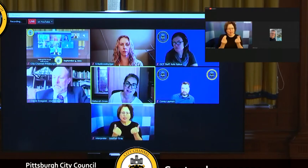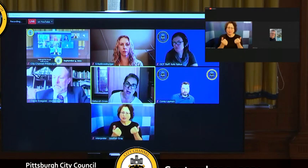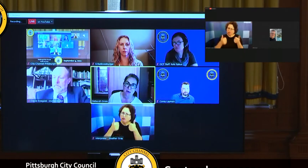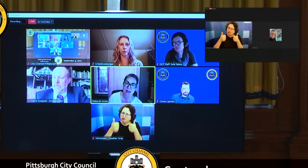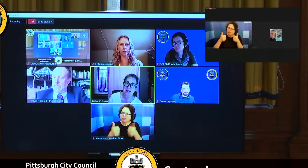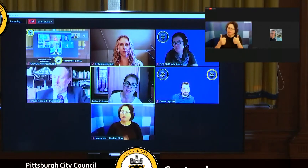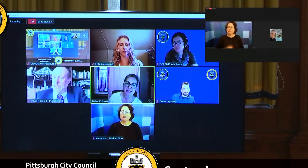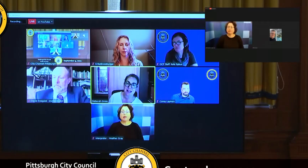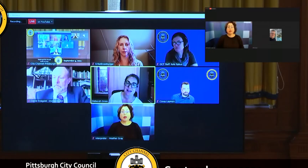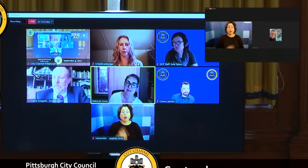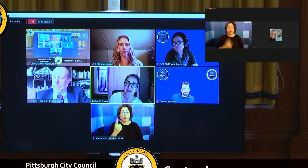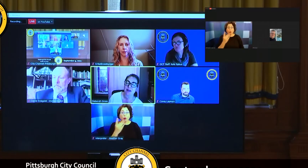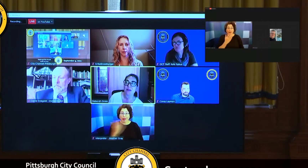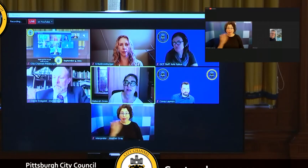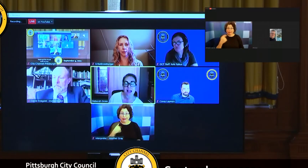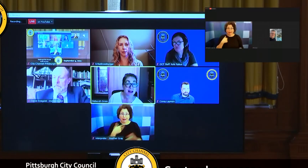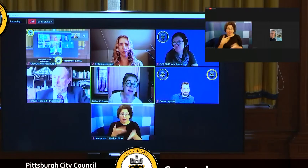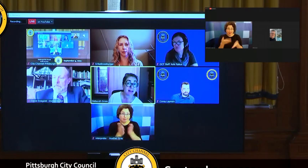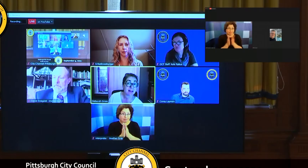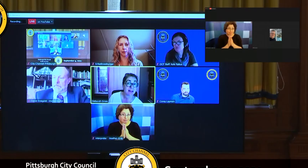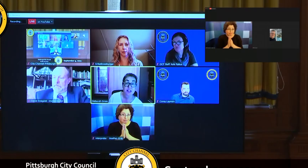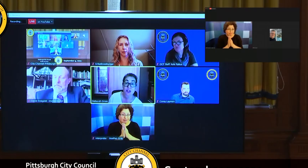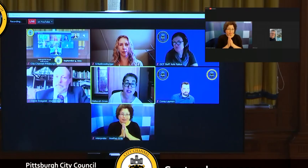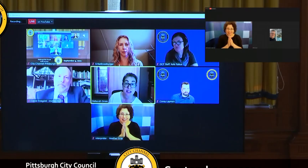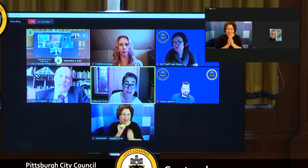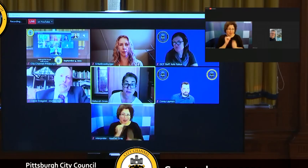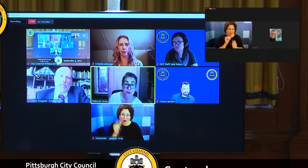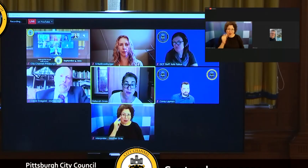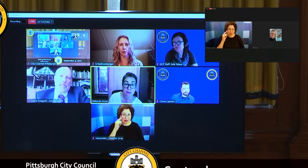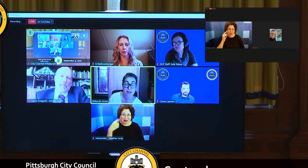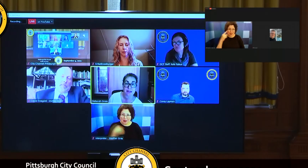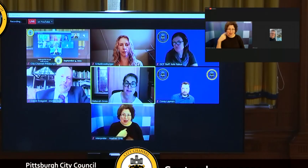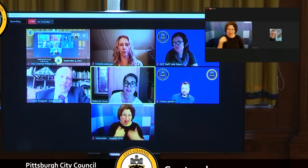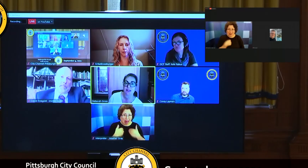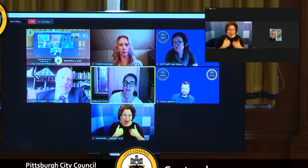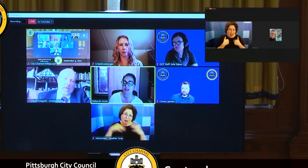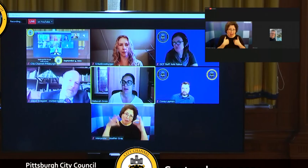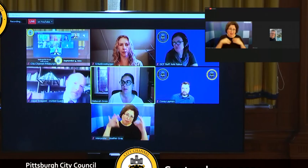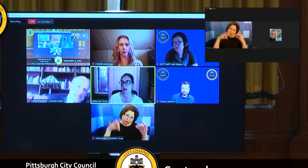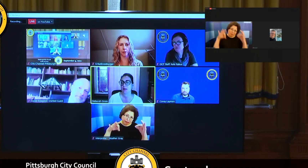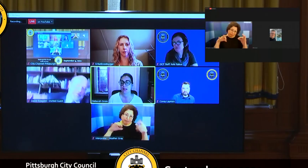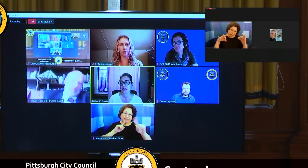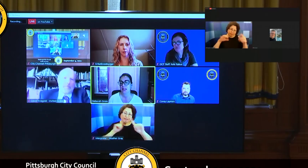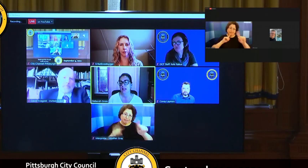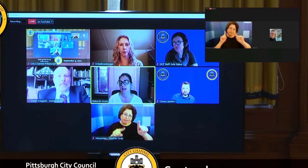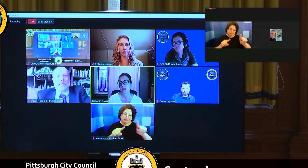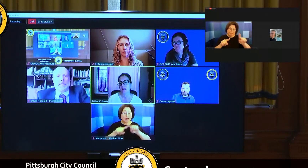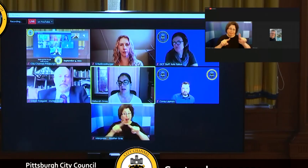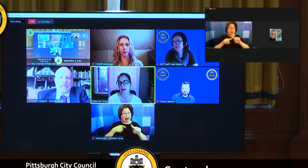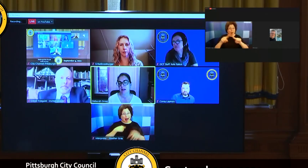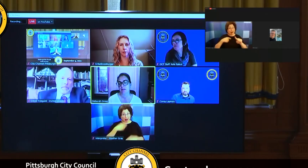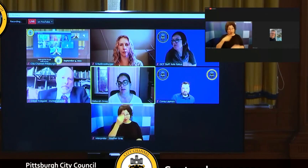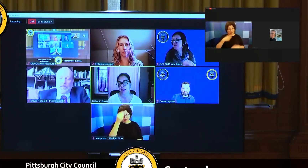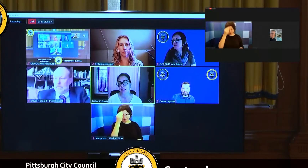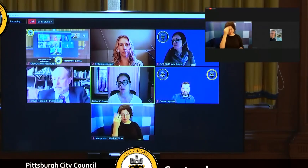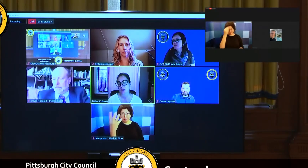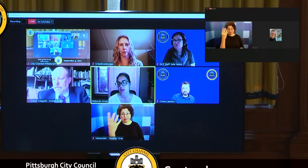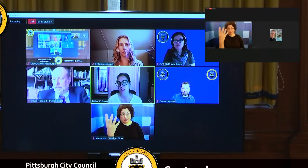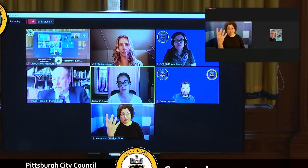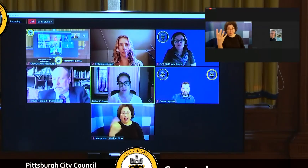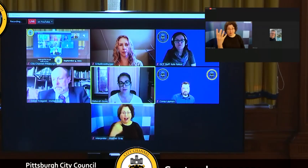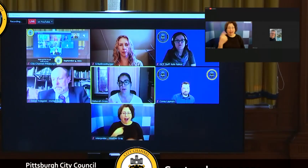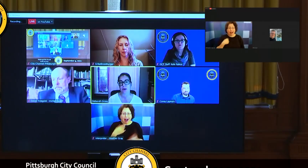that I raised that I don't think any of us has a good answer for, but I'll still share it publicly, and have raised these